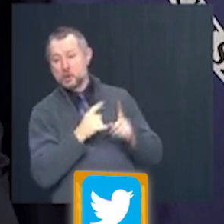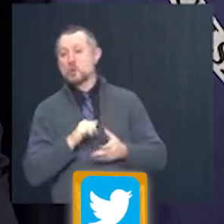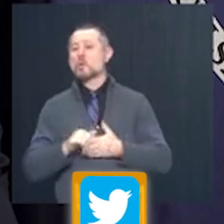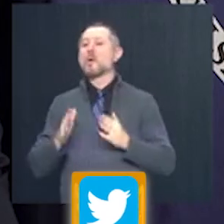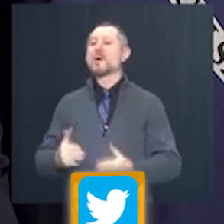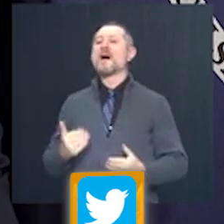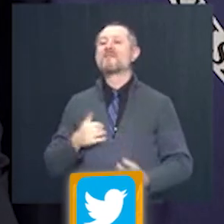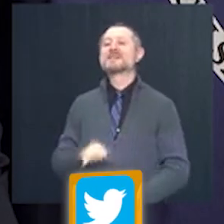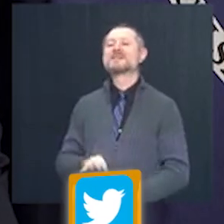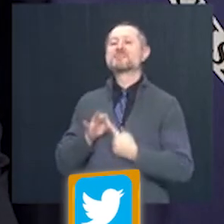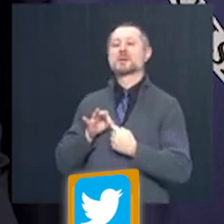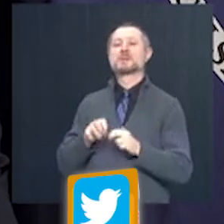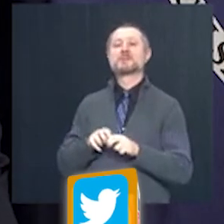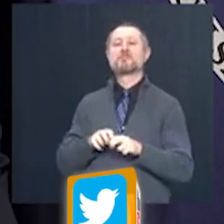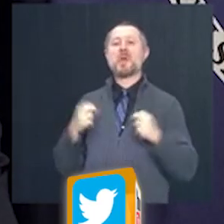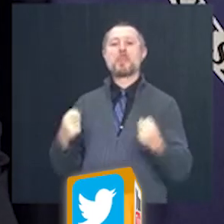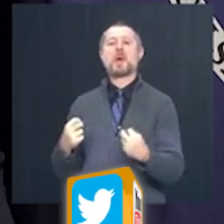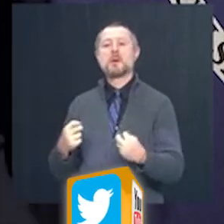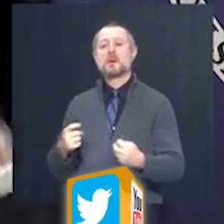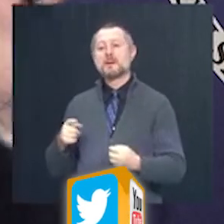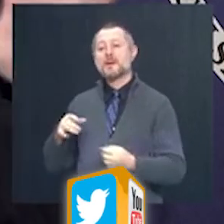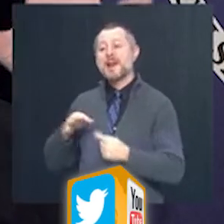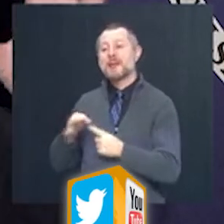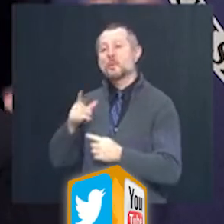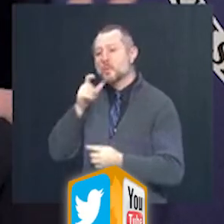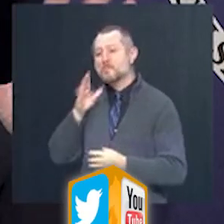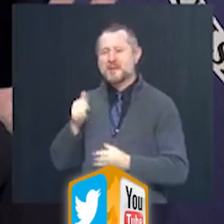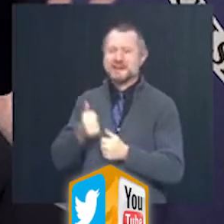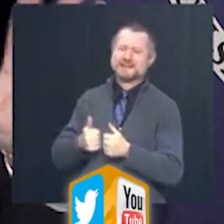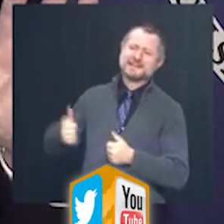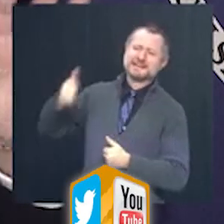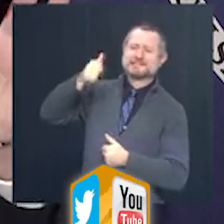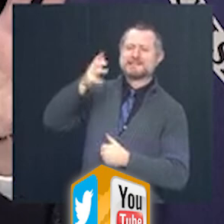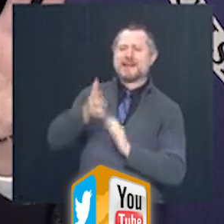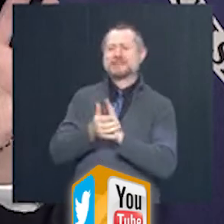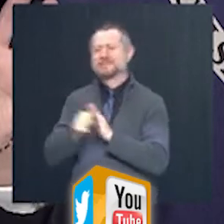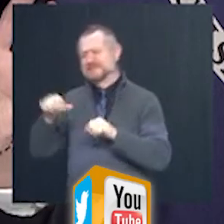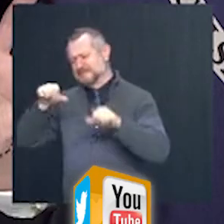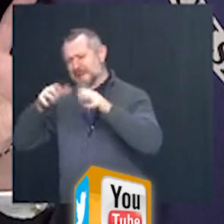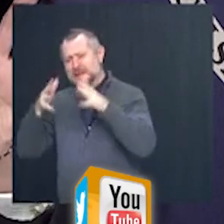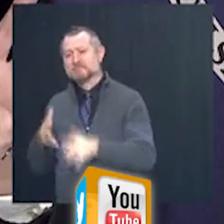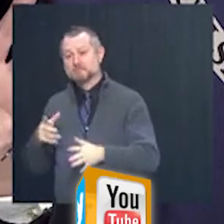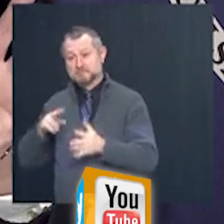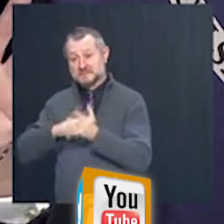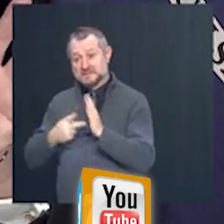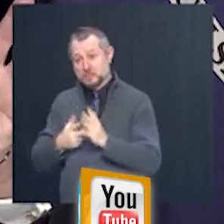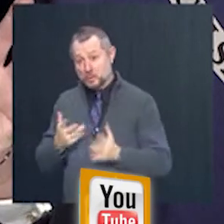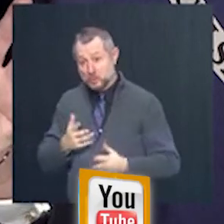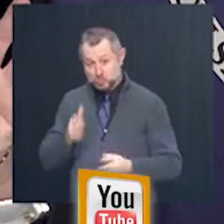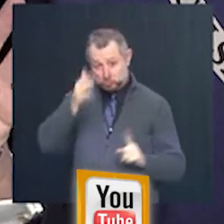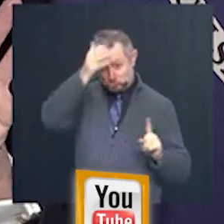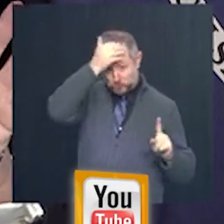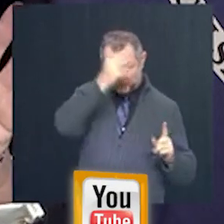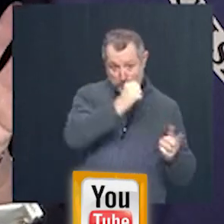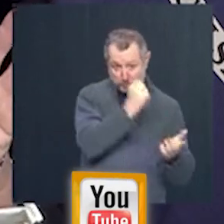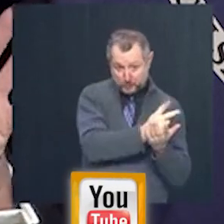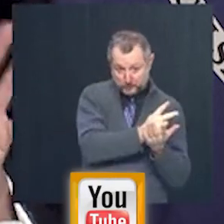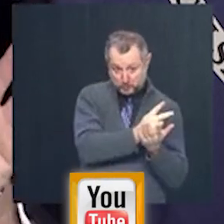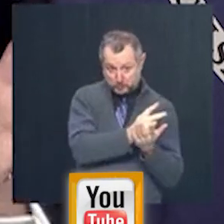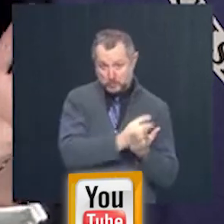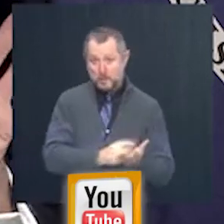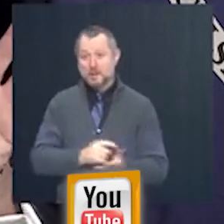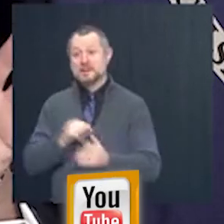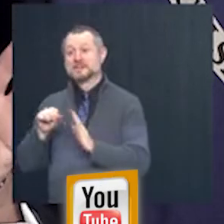by a Nobel laureate. So you're going to have the Trump approval, the New York State panel as